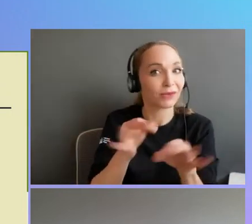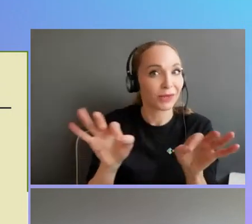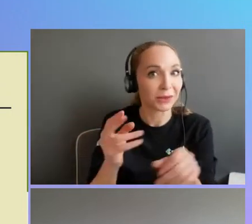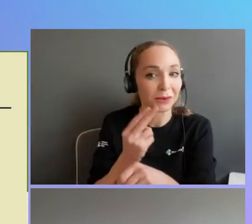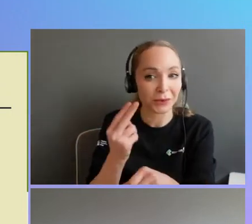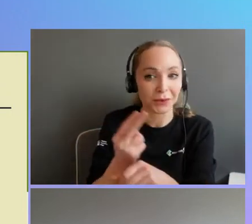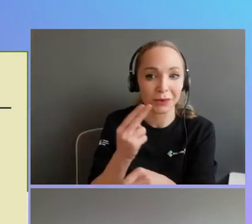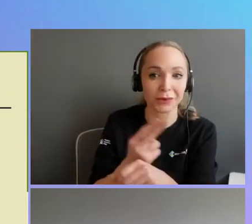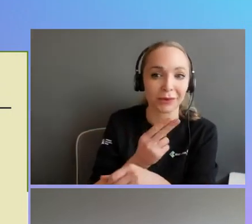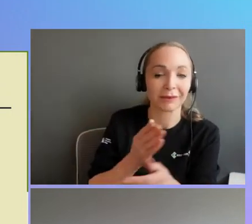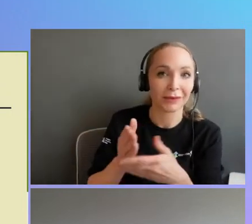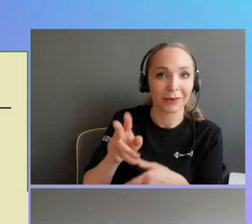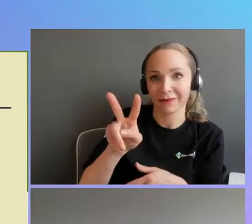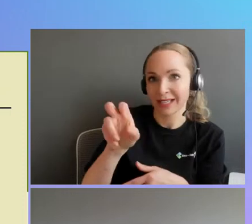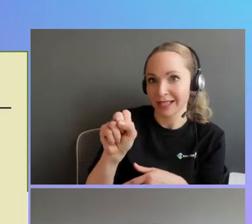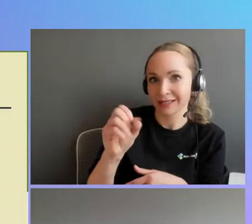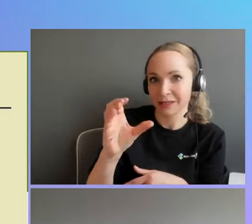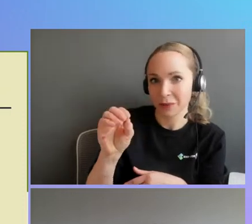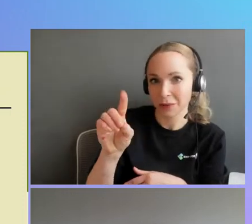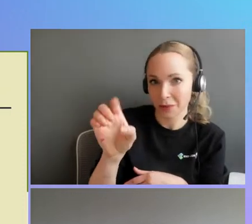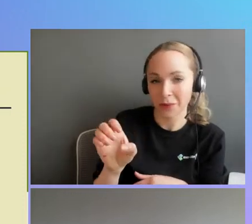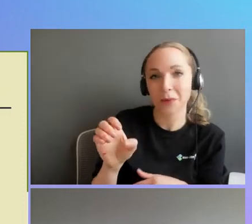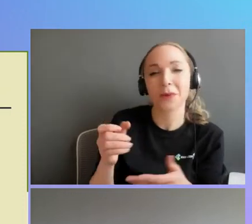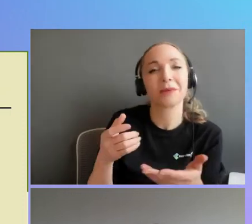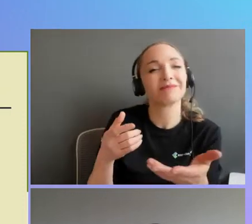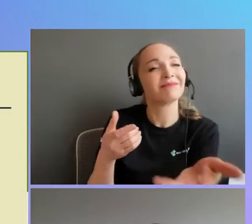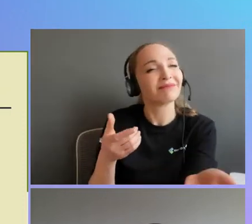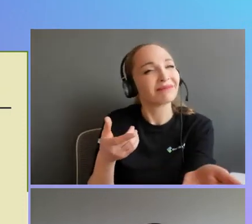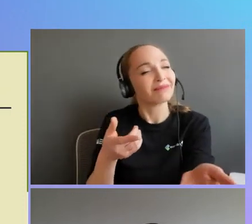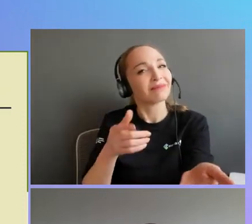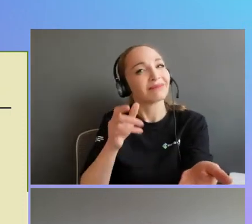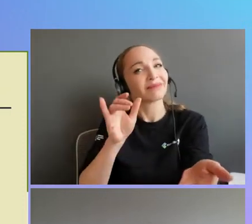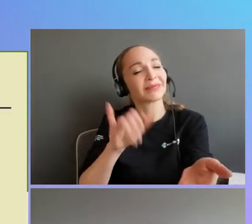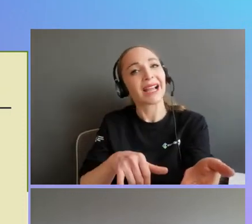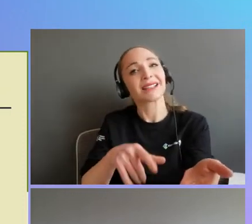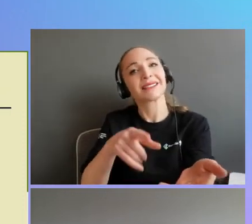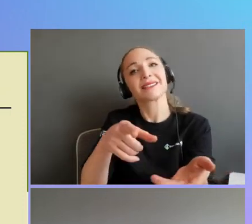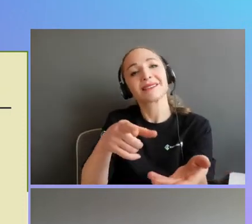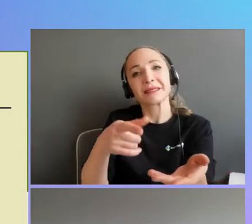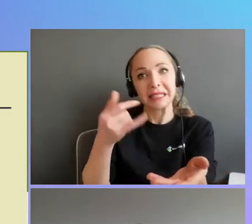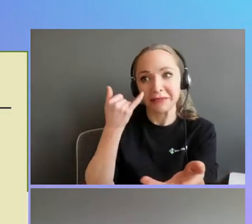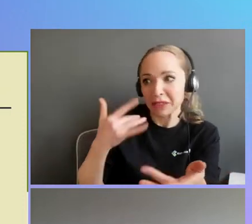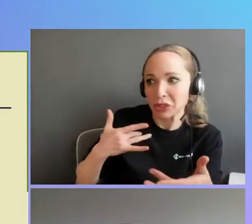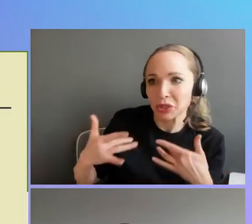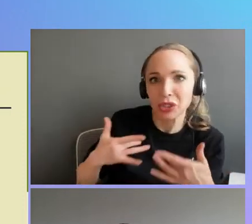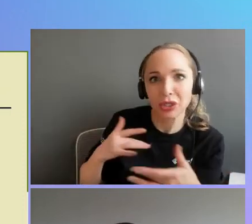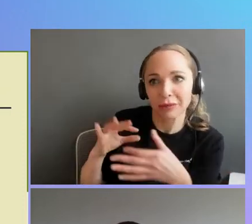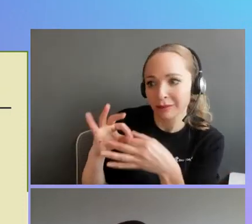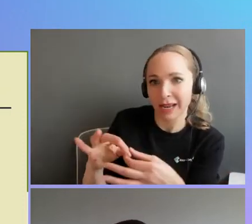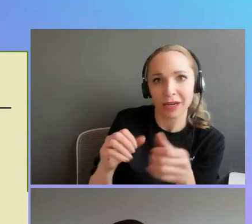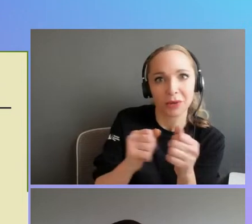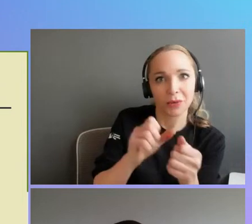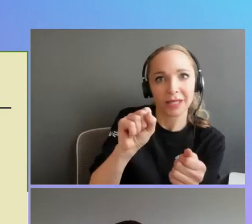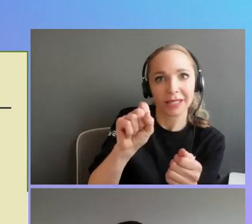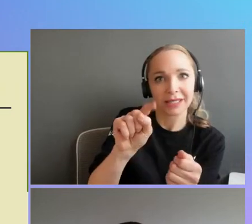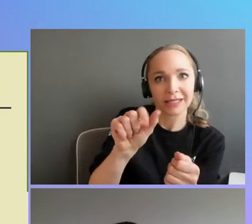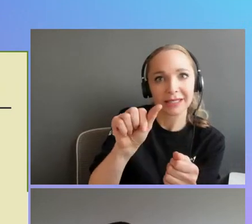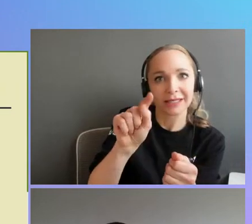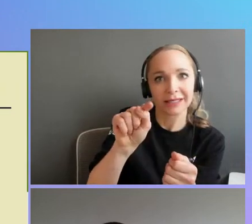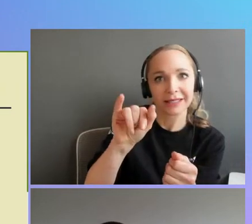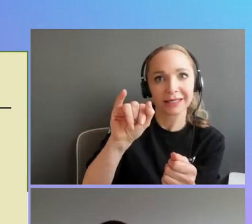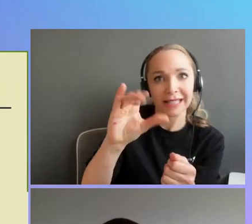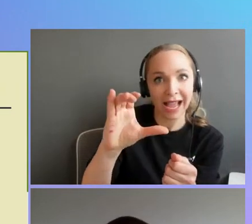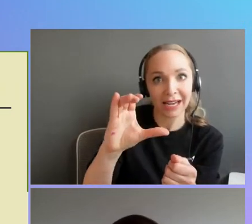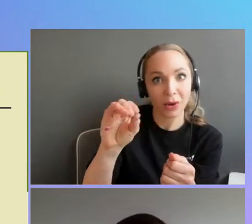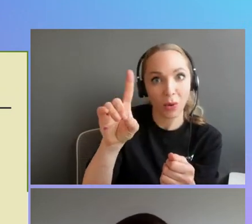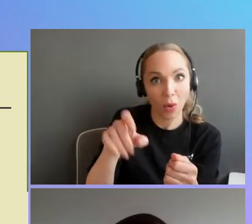can discern those issues that can be discovered from the static code and highlight them at the moment of writing that code